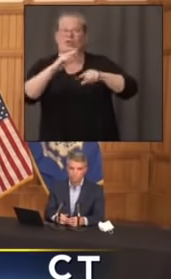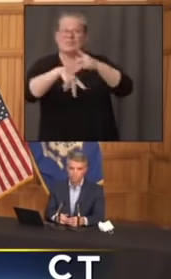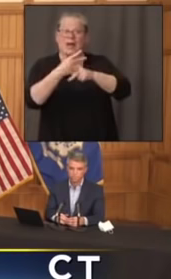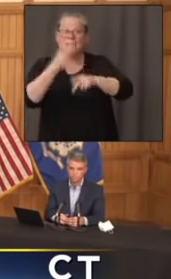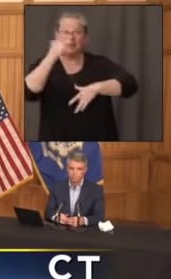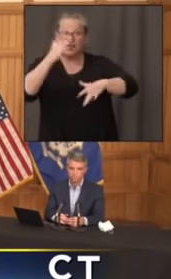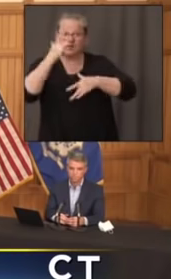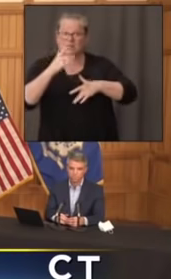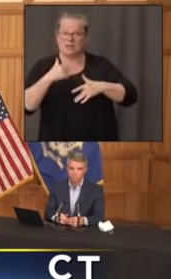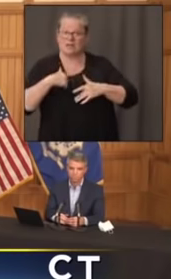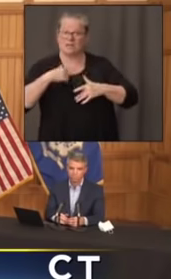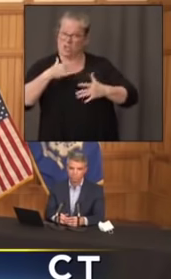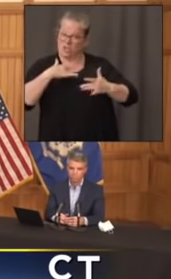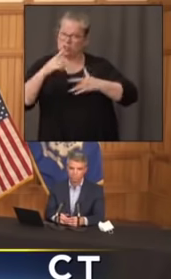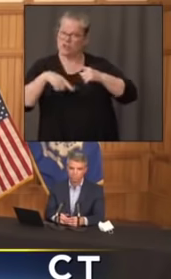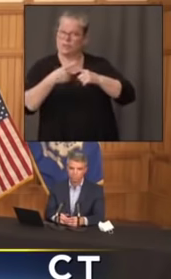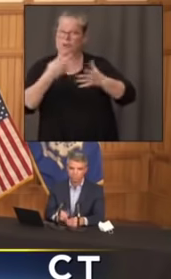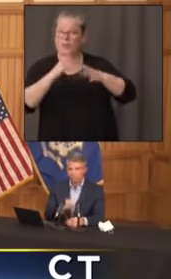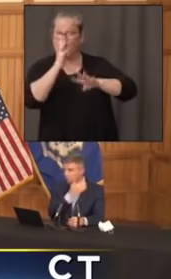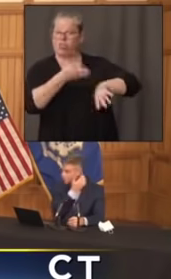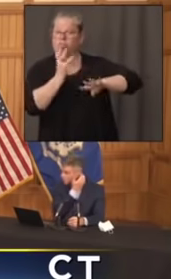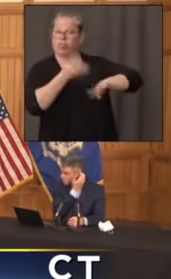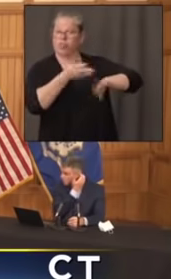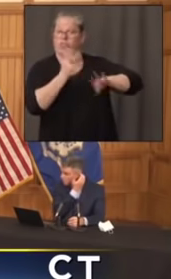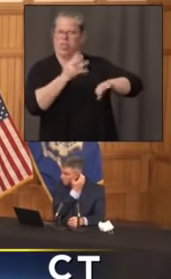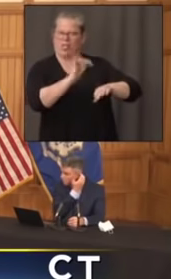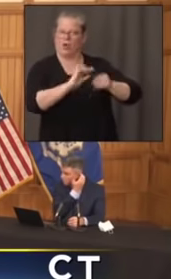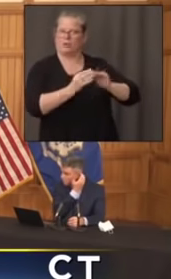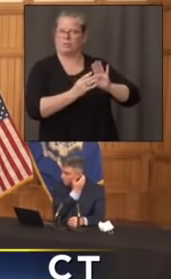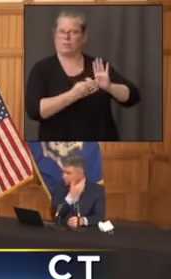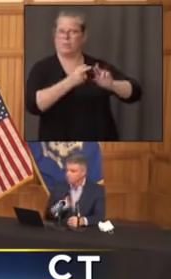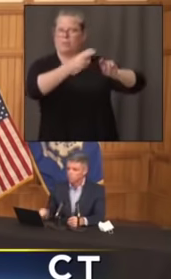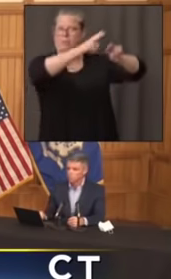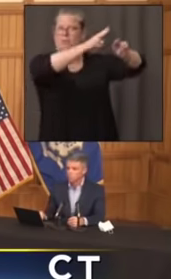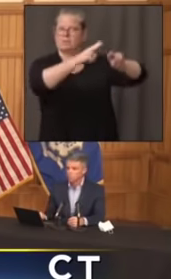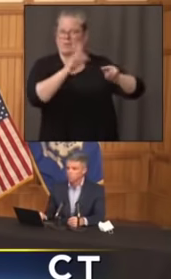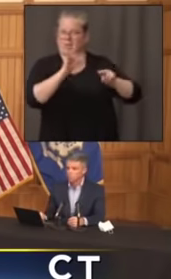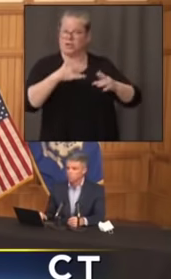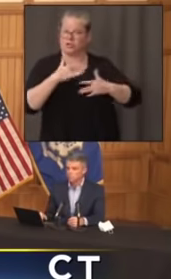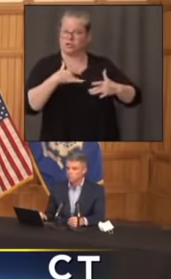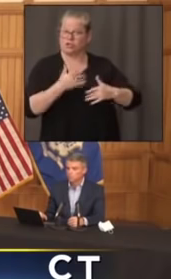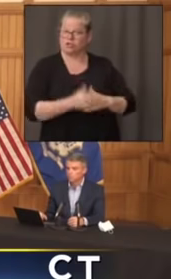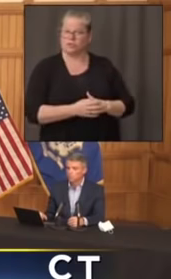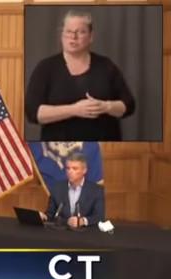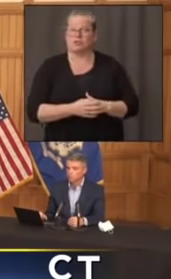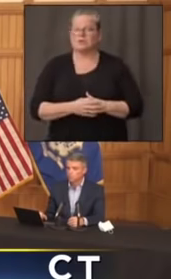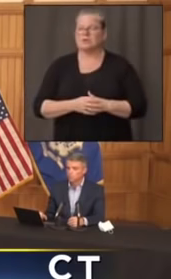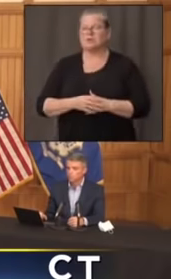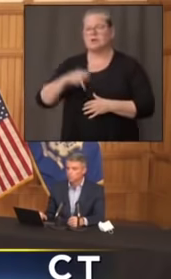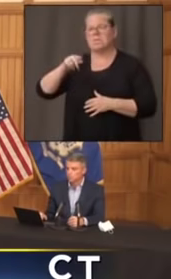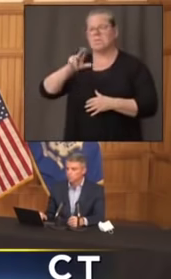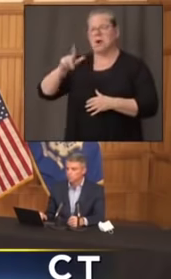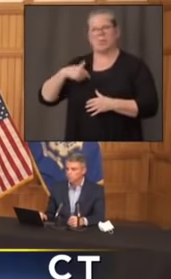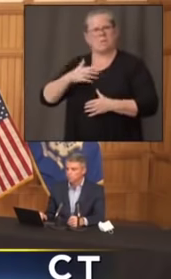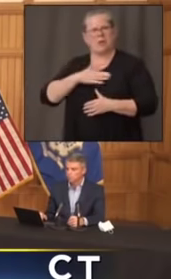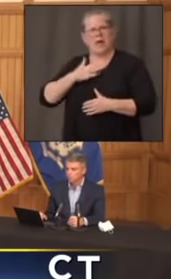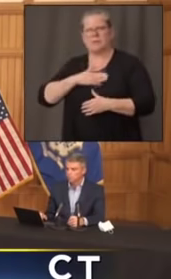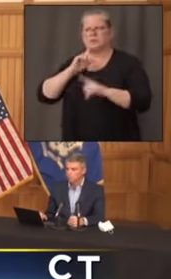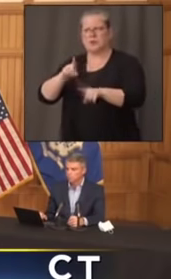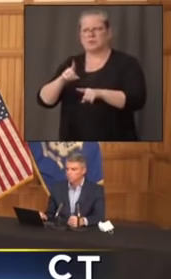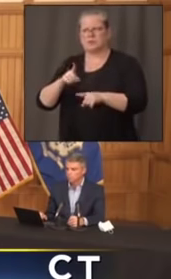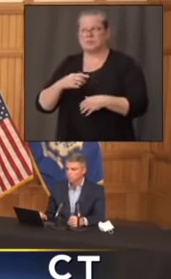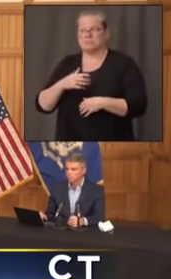I'll be happy to jump in, and I know Dr. Gifford as well from the DPH perspective. I think the short answer is no. We still have a duty